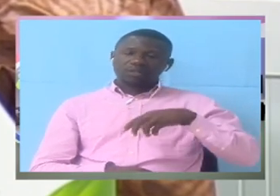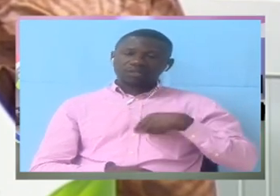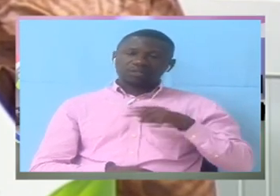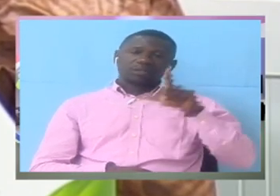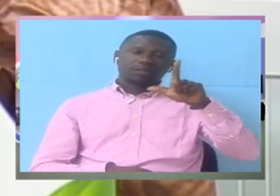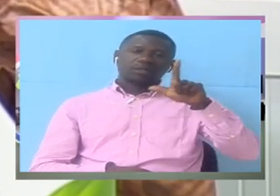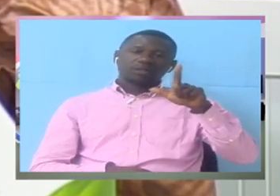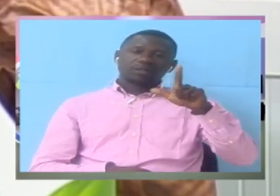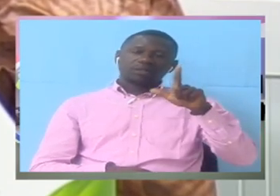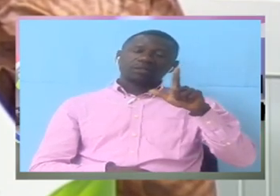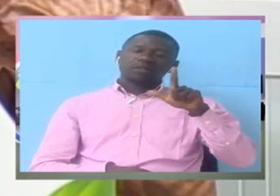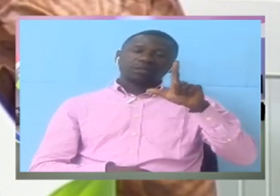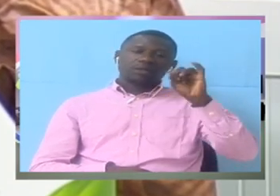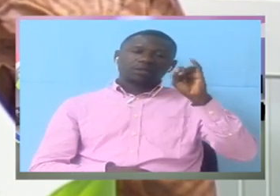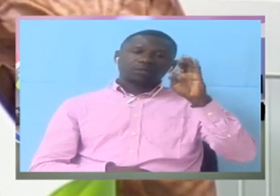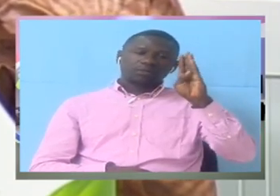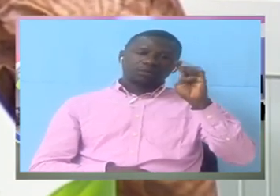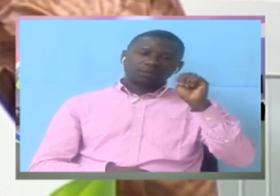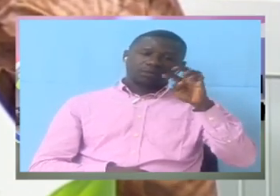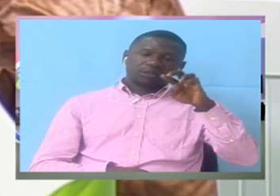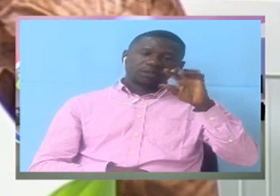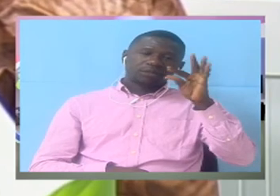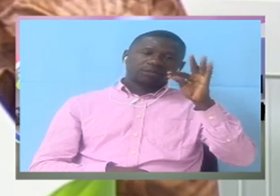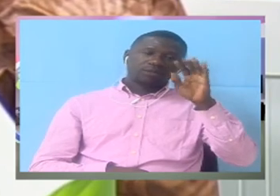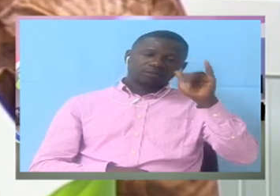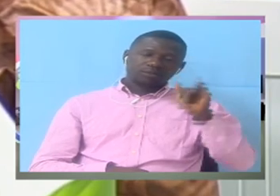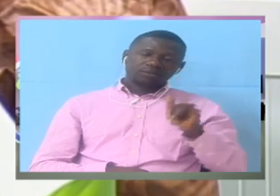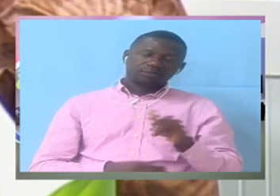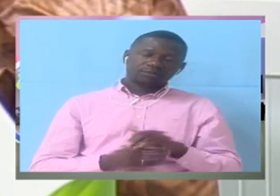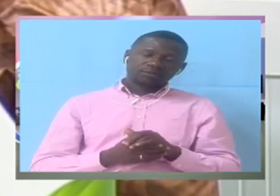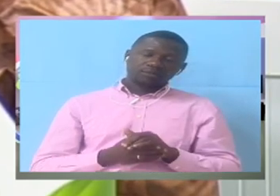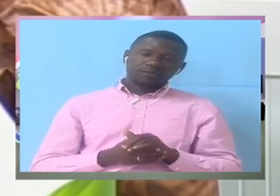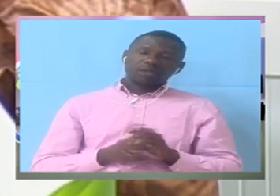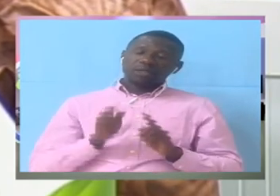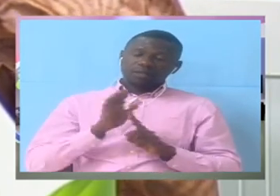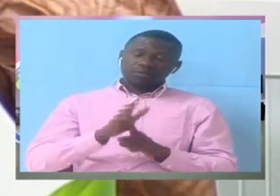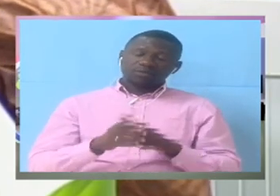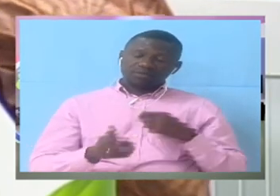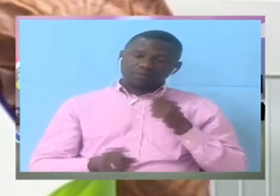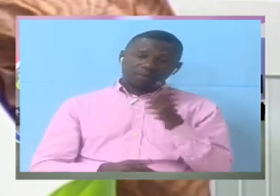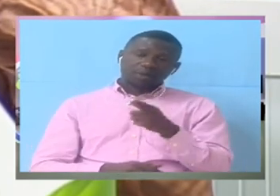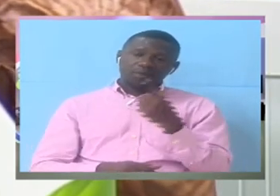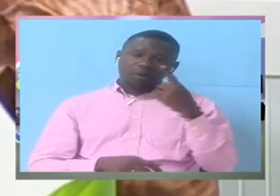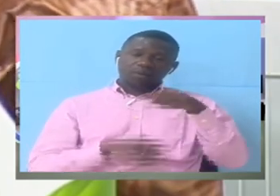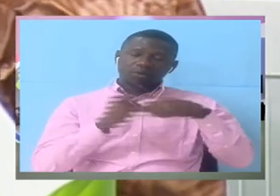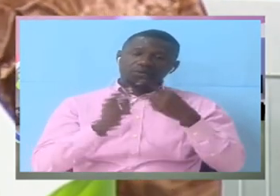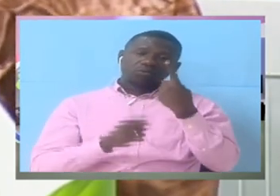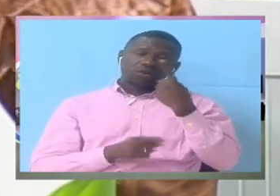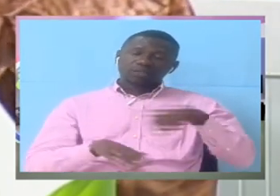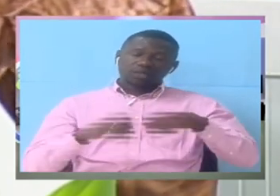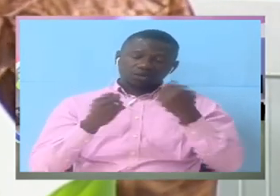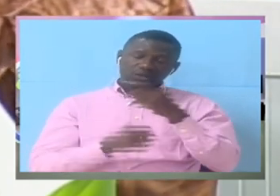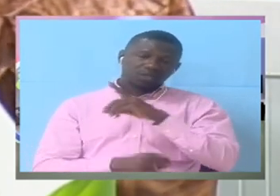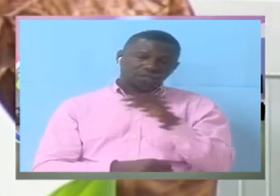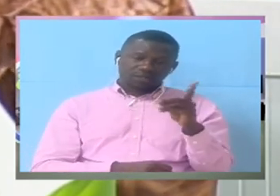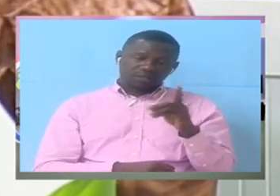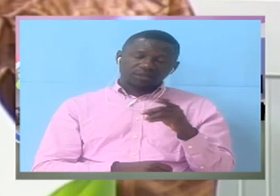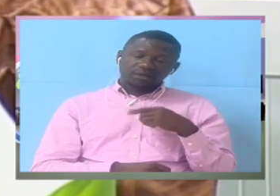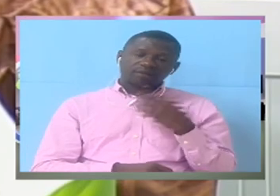of 1,000, if they were paid 1,000, 500 would be US. 500 would be US. 500 JJ. 500